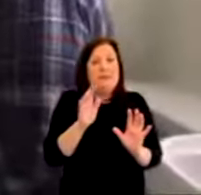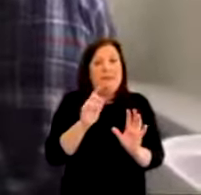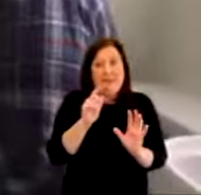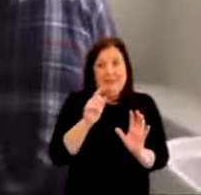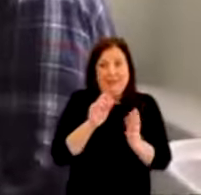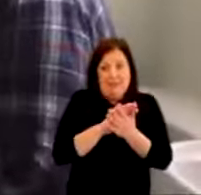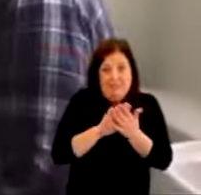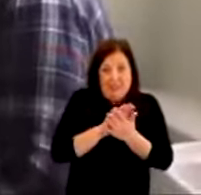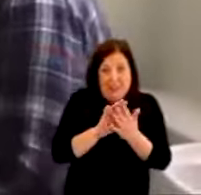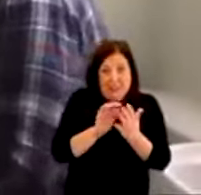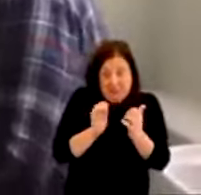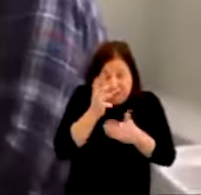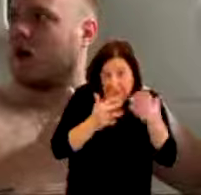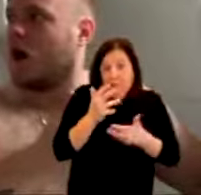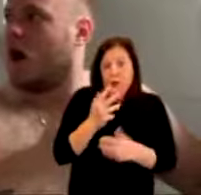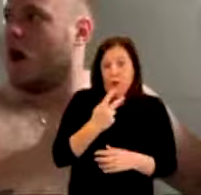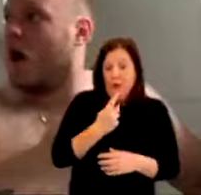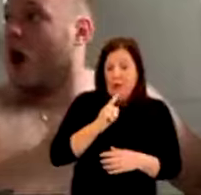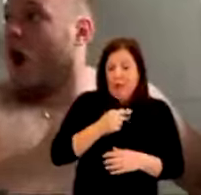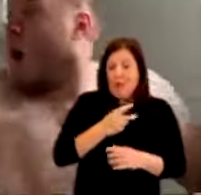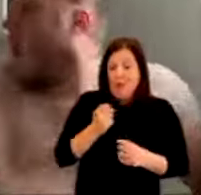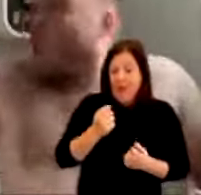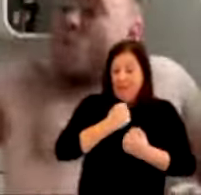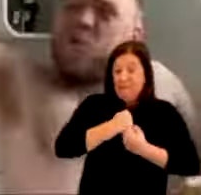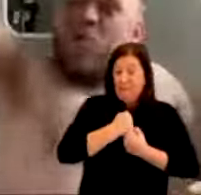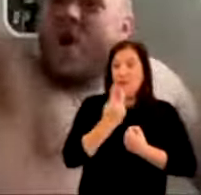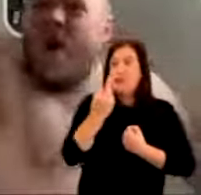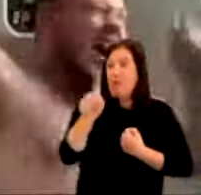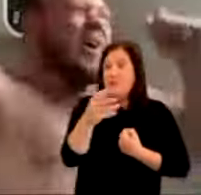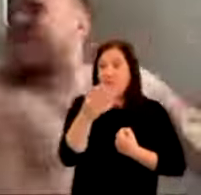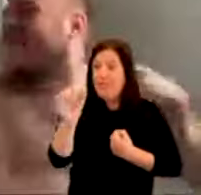is 2,500 each.